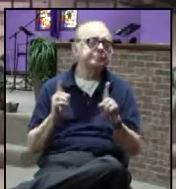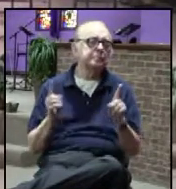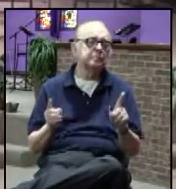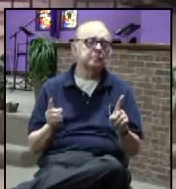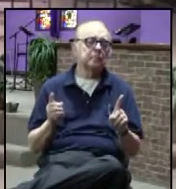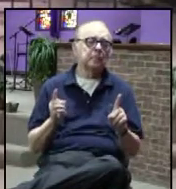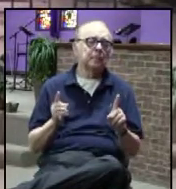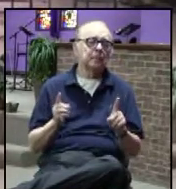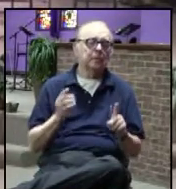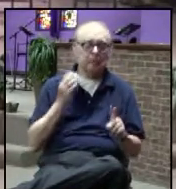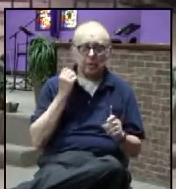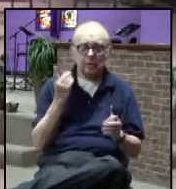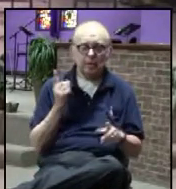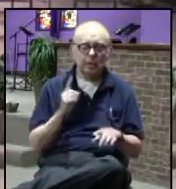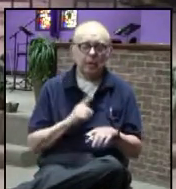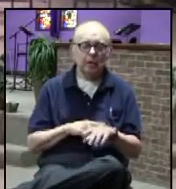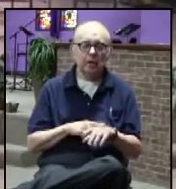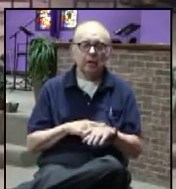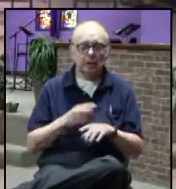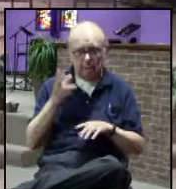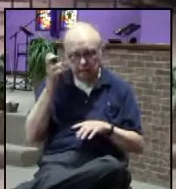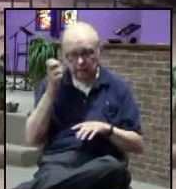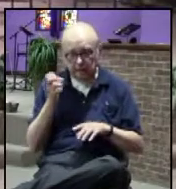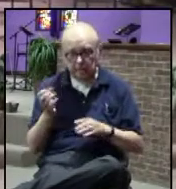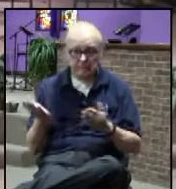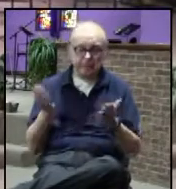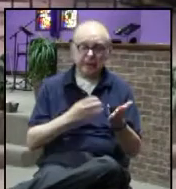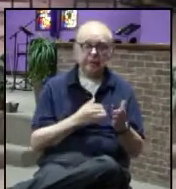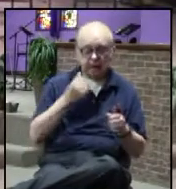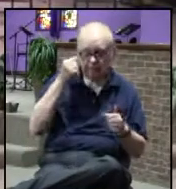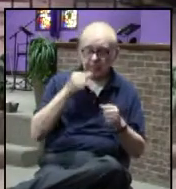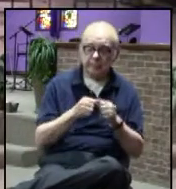But you know how many times Satan brings that back up to me?